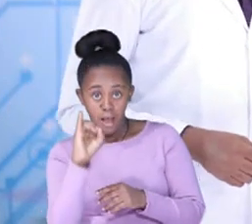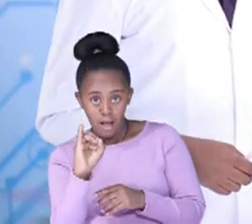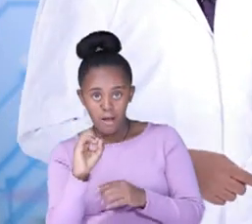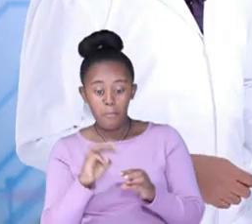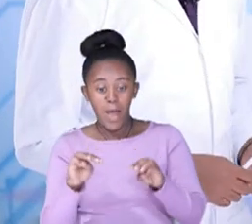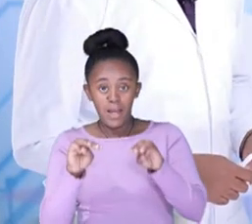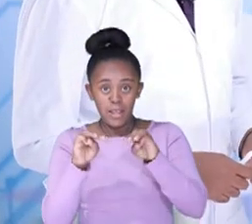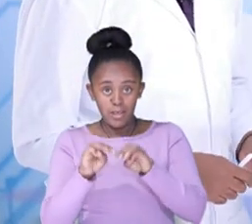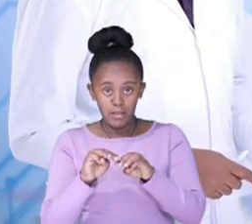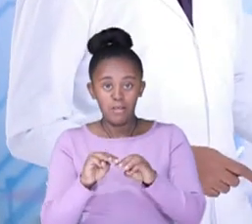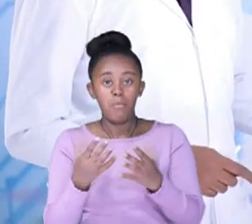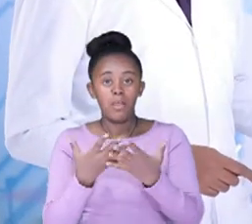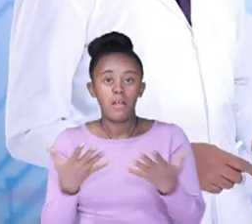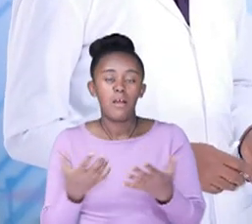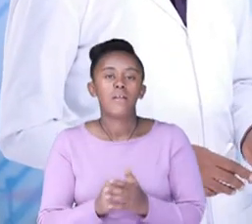materials,